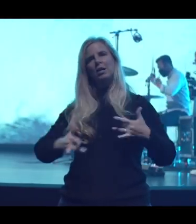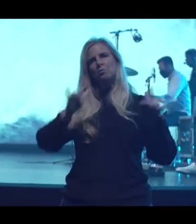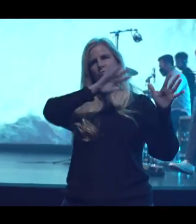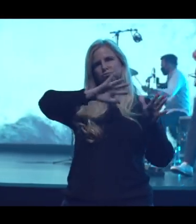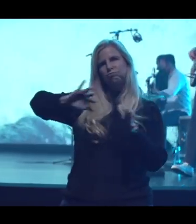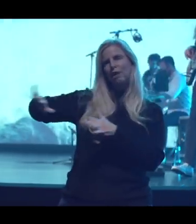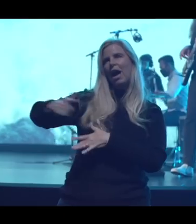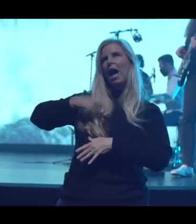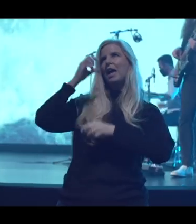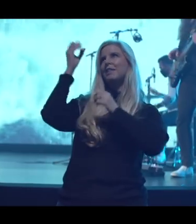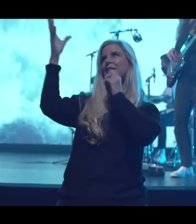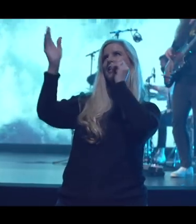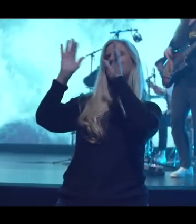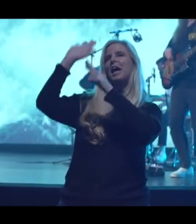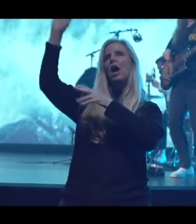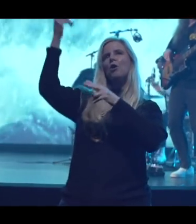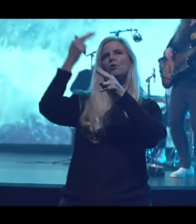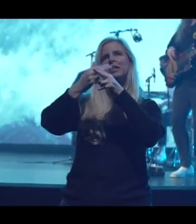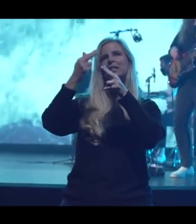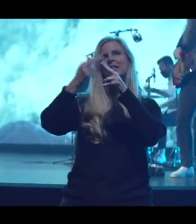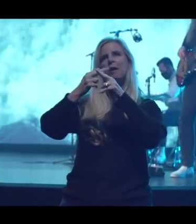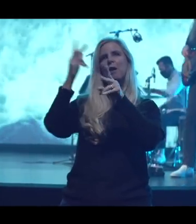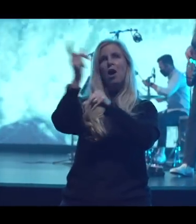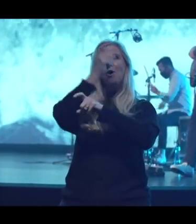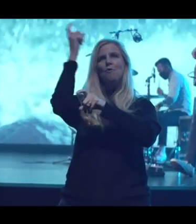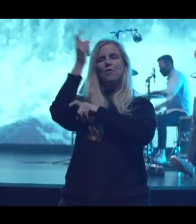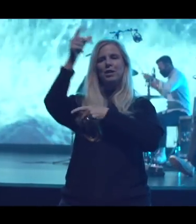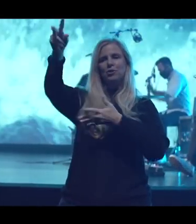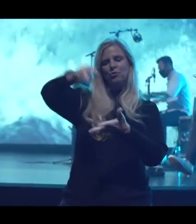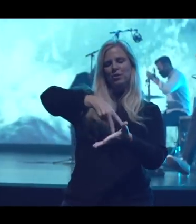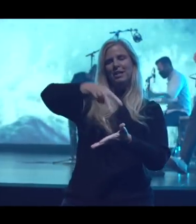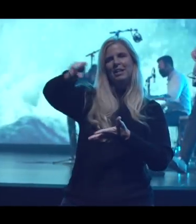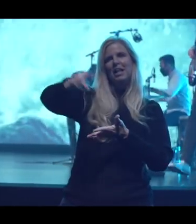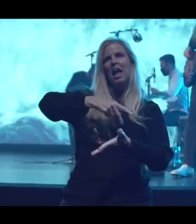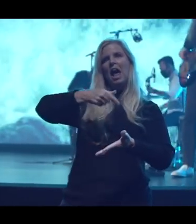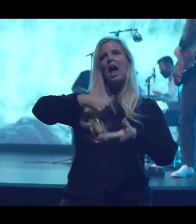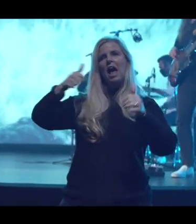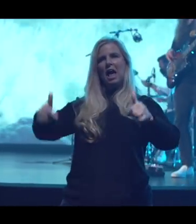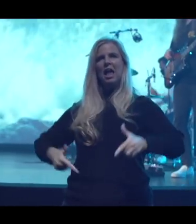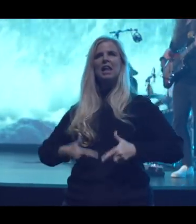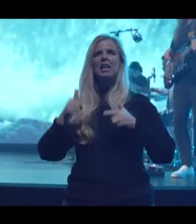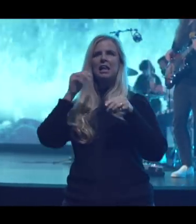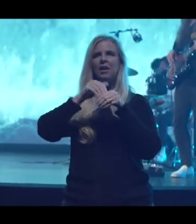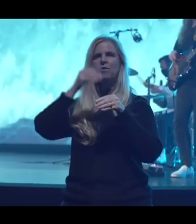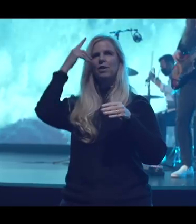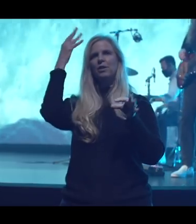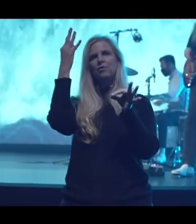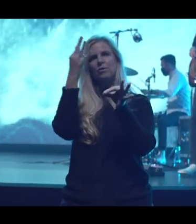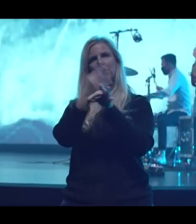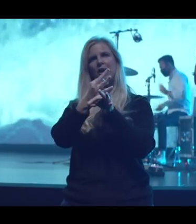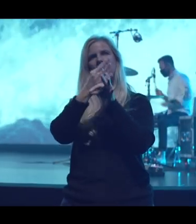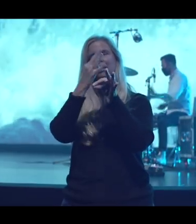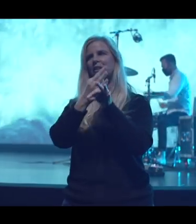sing out your name. A victory dance I will dance out in faith. We'll crush